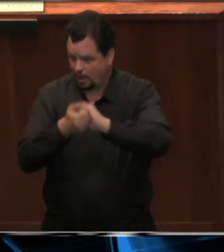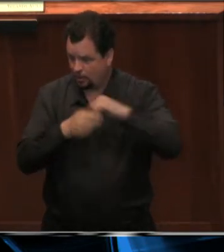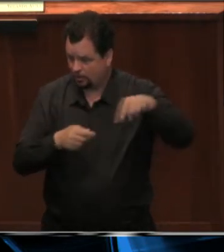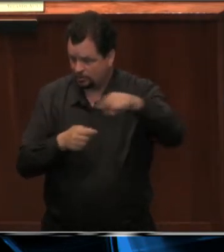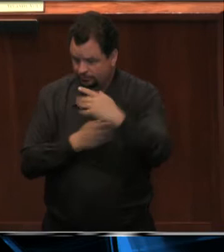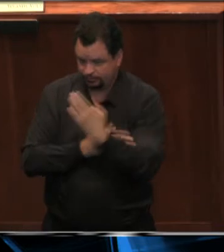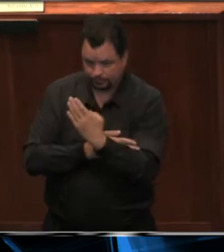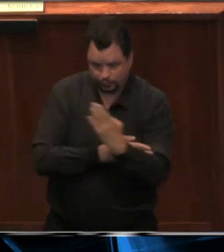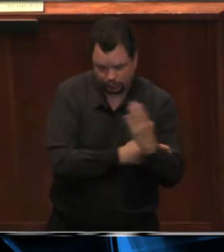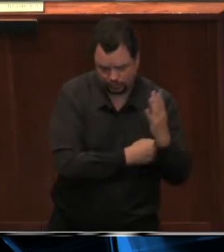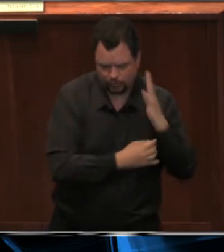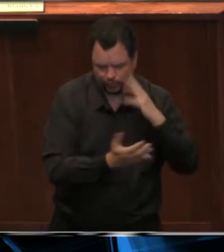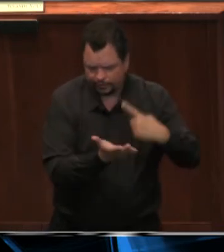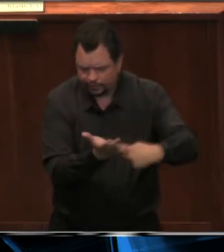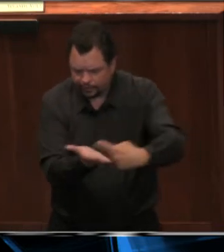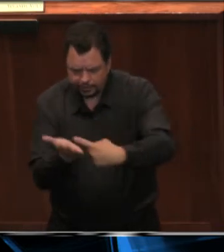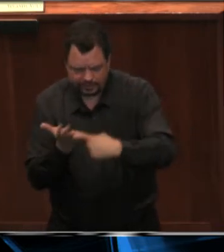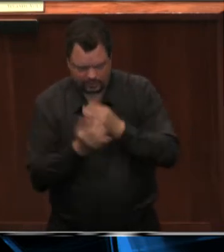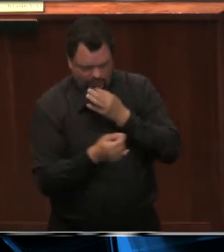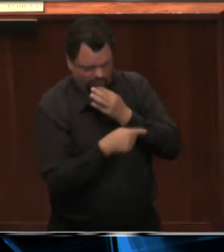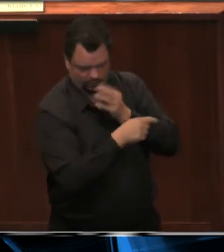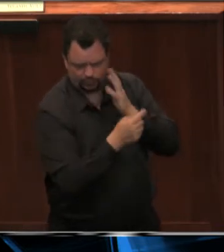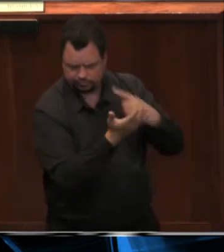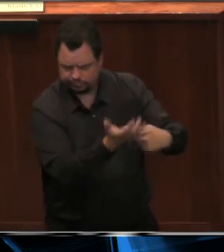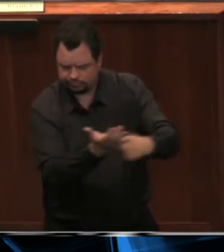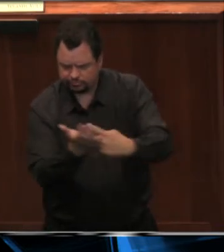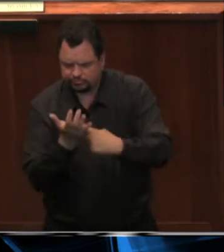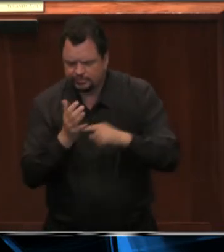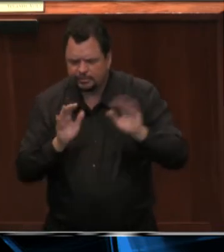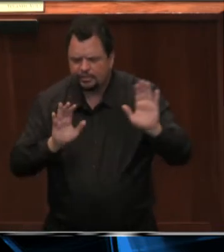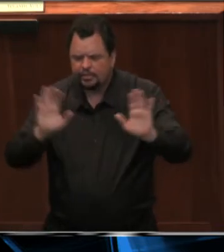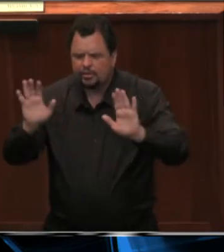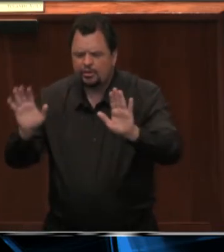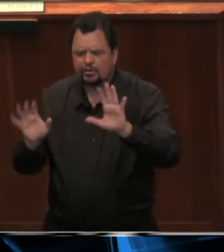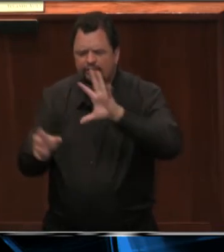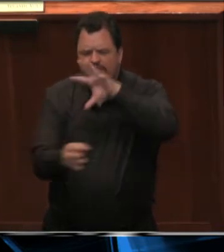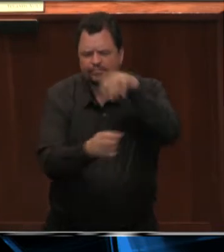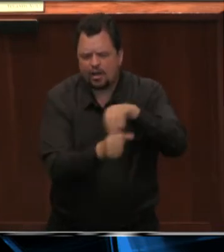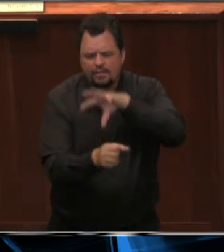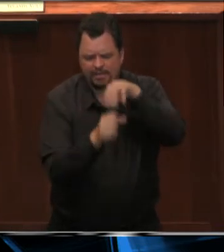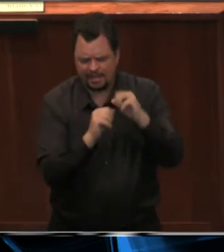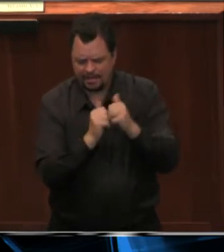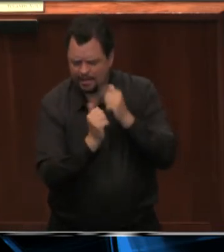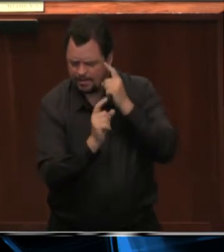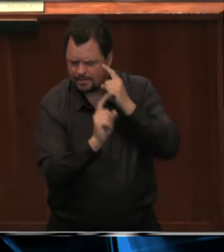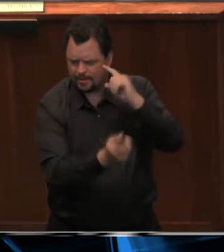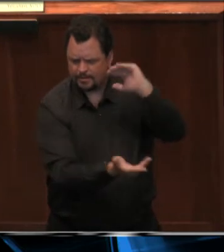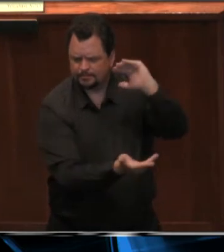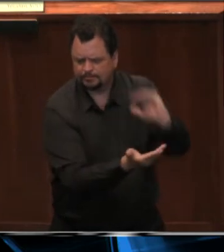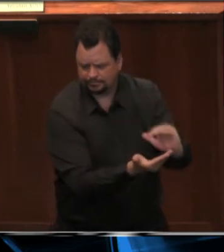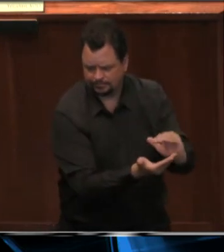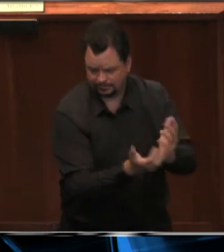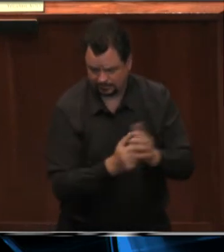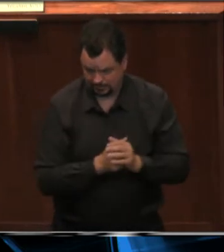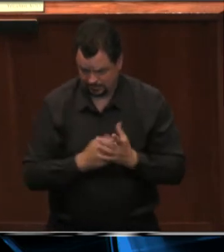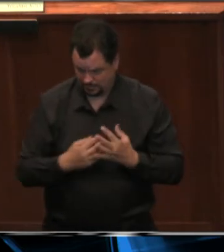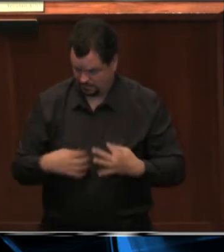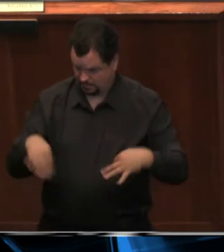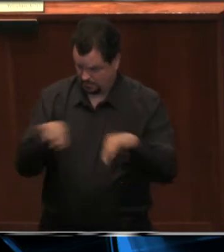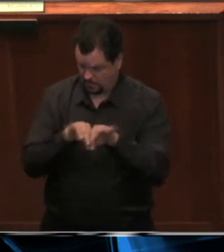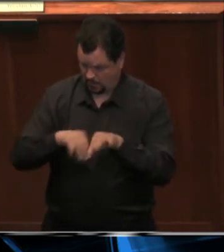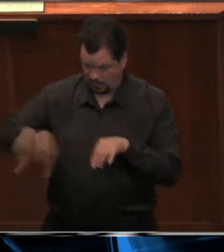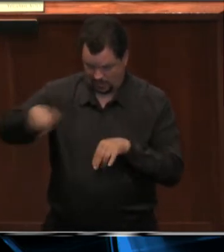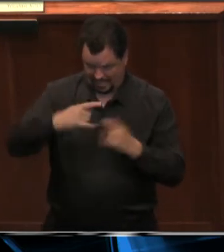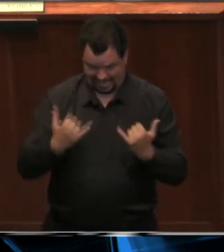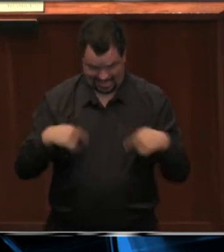They'll be speaking in a moment about their components of this. An important partner for us in these mitigation efforts as well has